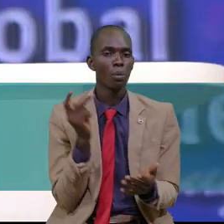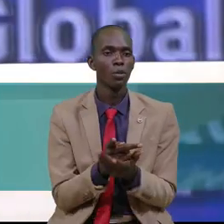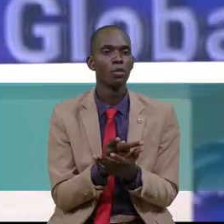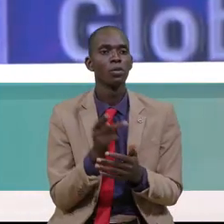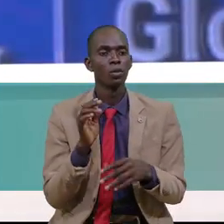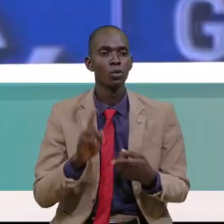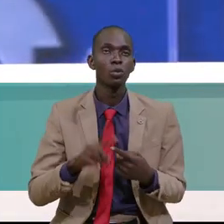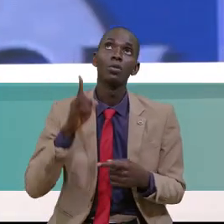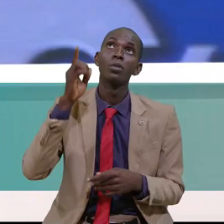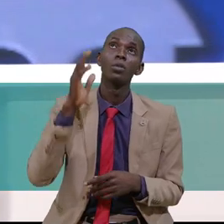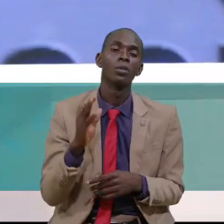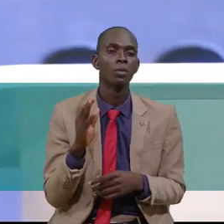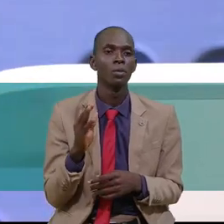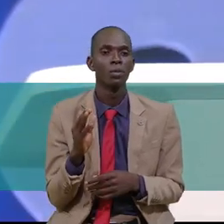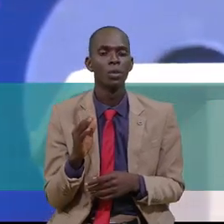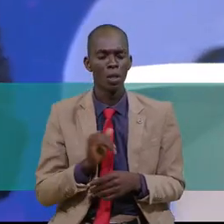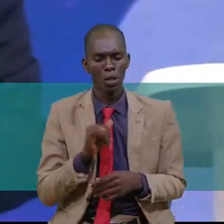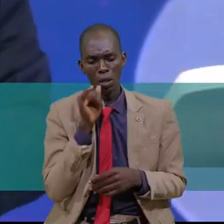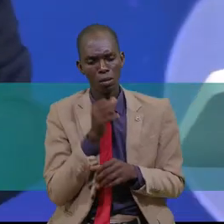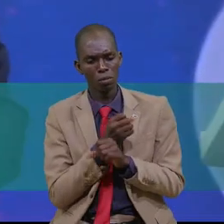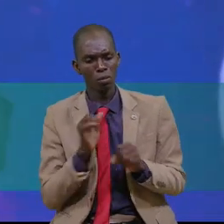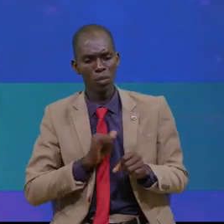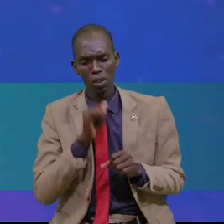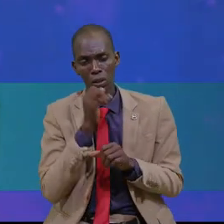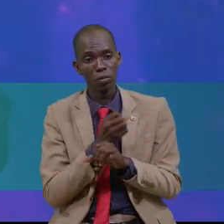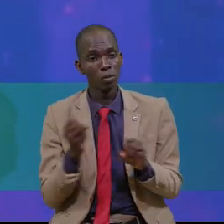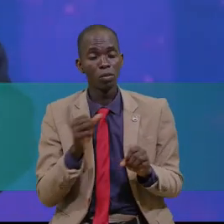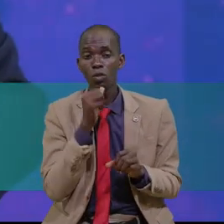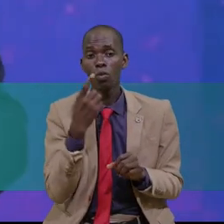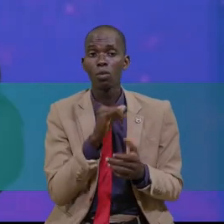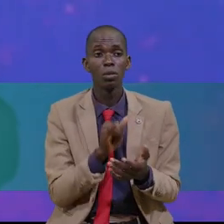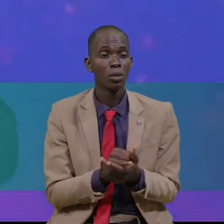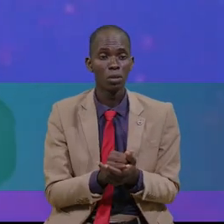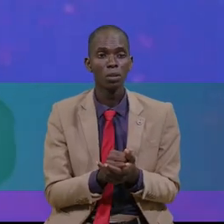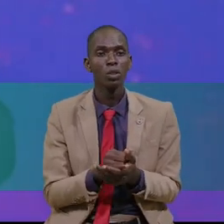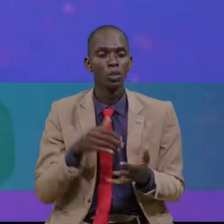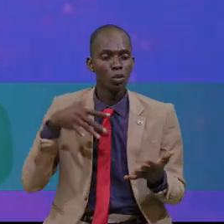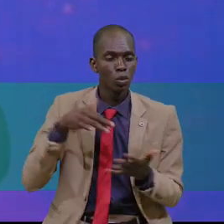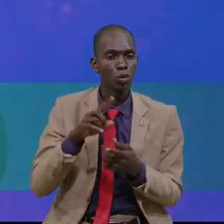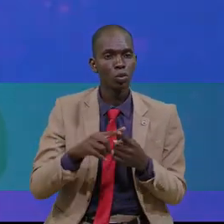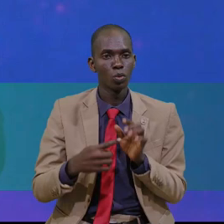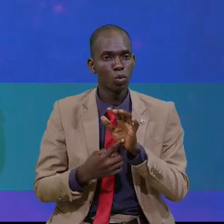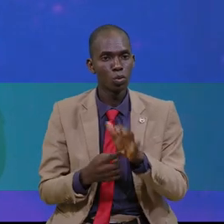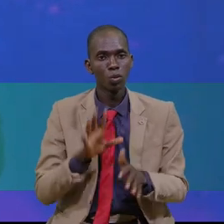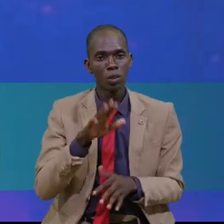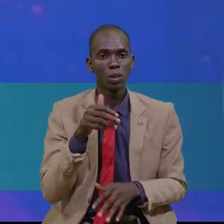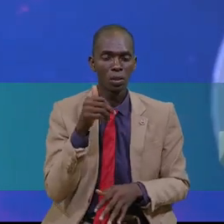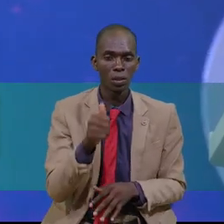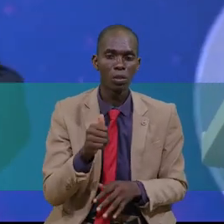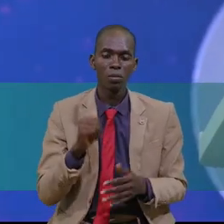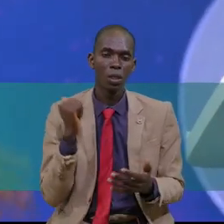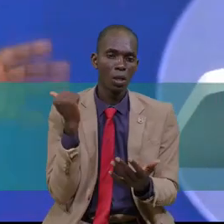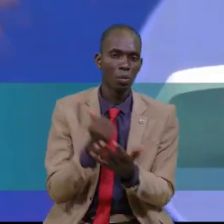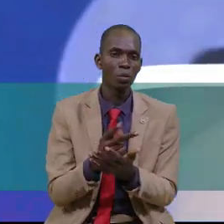God. I'm saved, I'm saved. Go beyond that. Study to show thyself approved unto